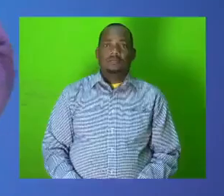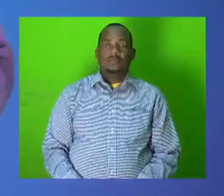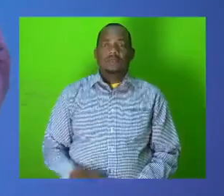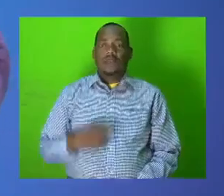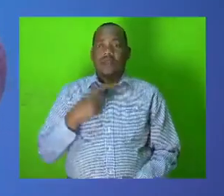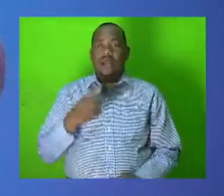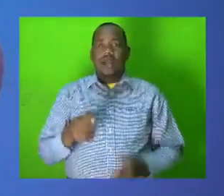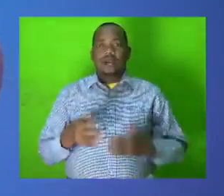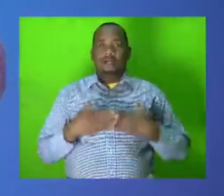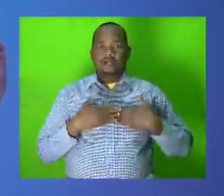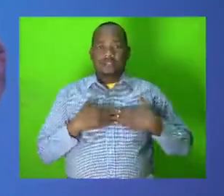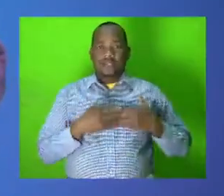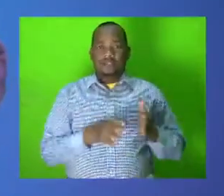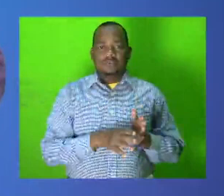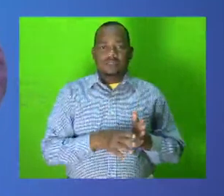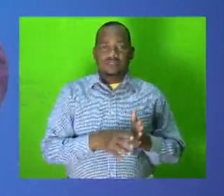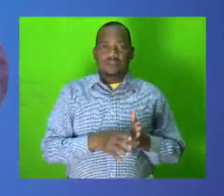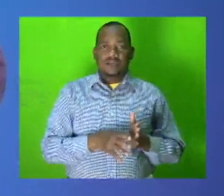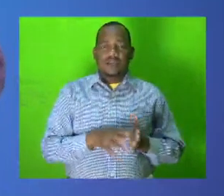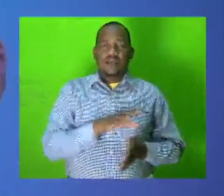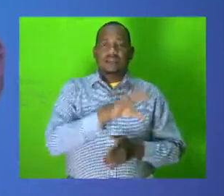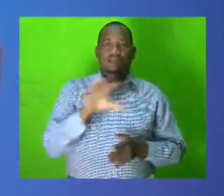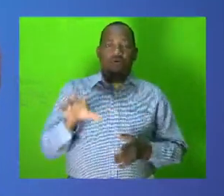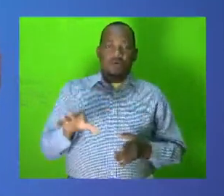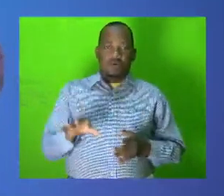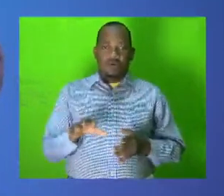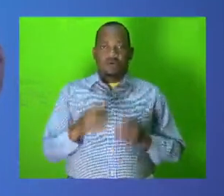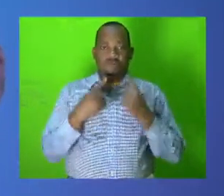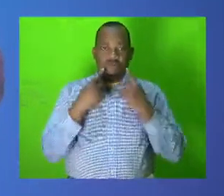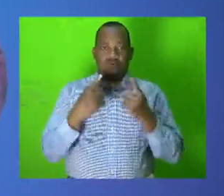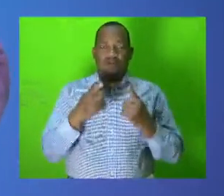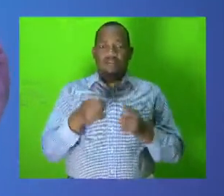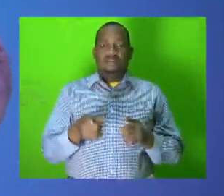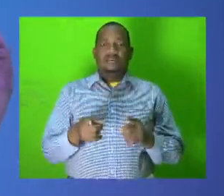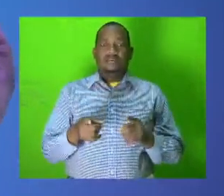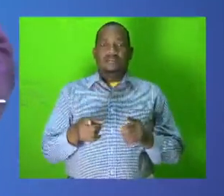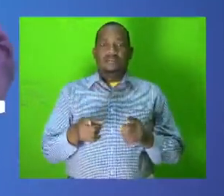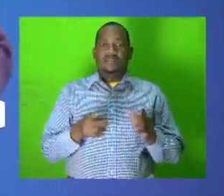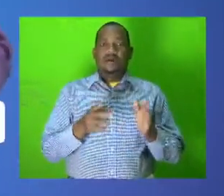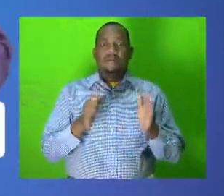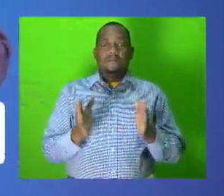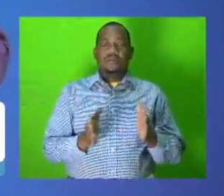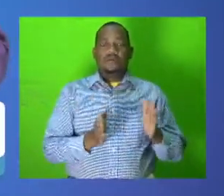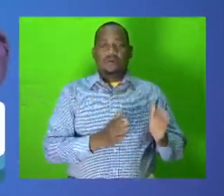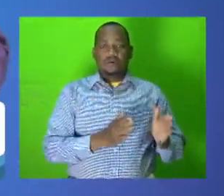Hello, Home for students and all who interested in this program.